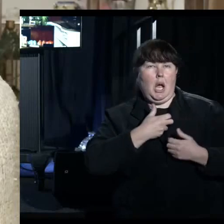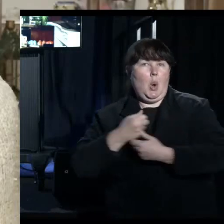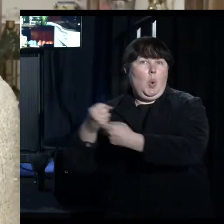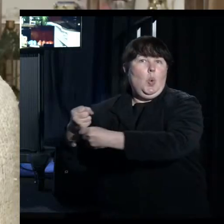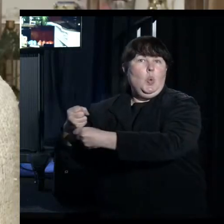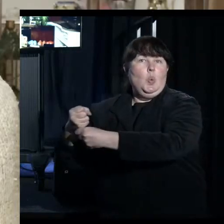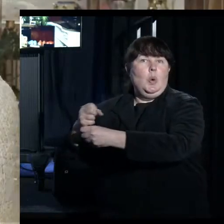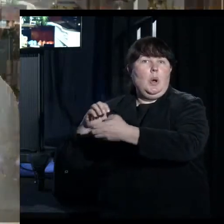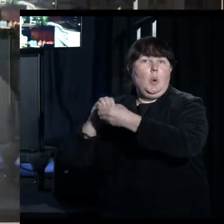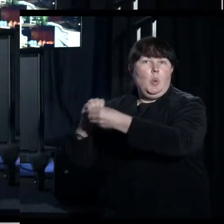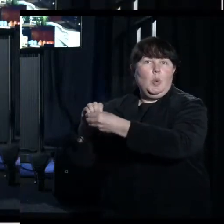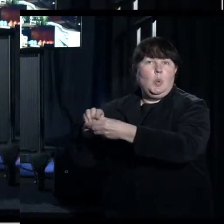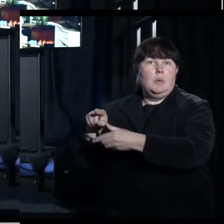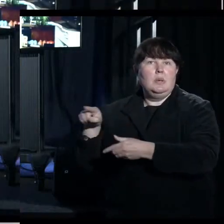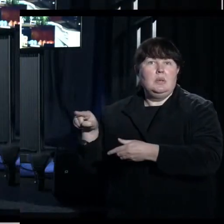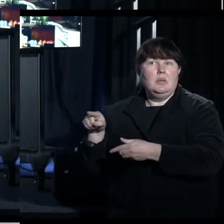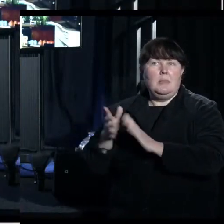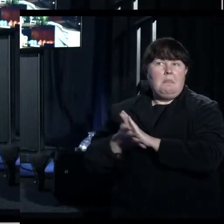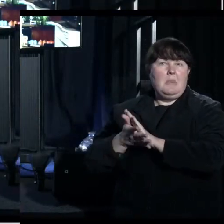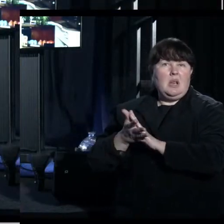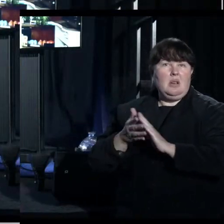own.